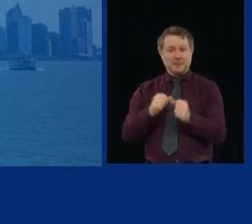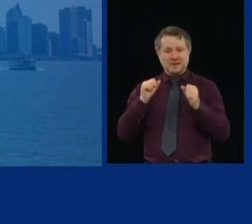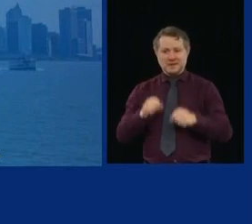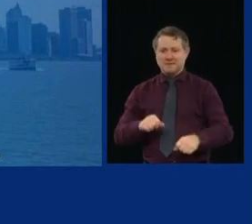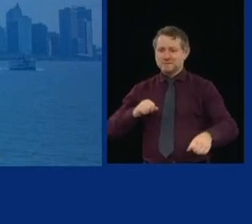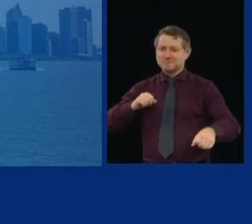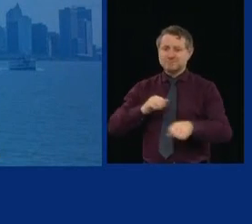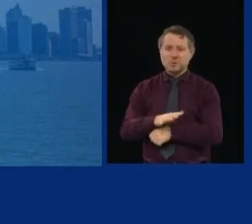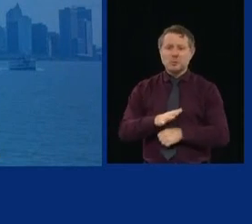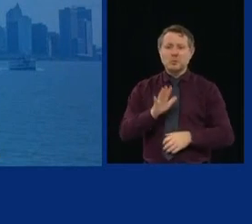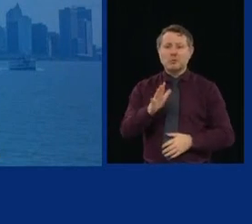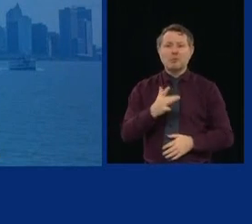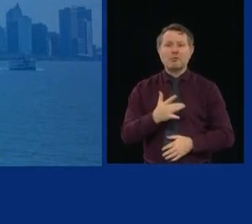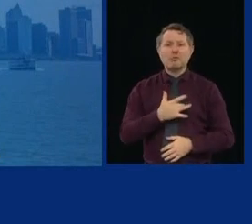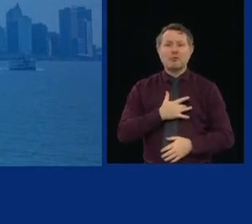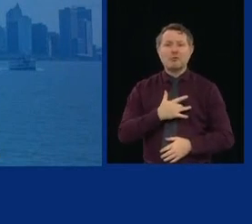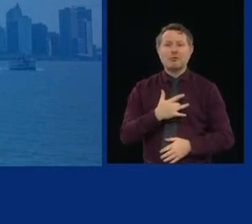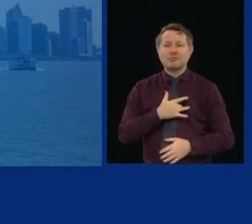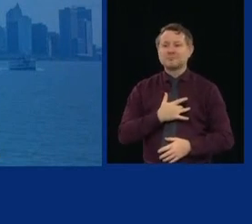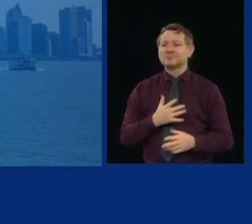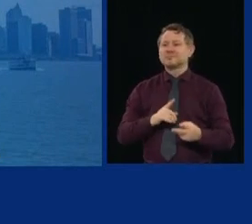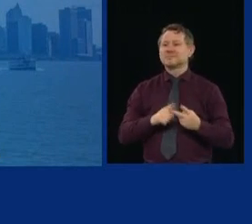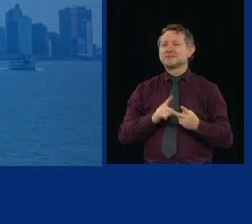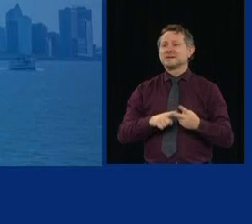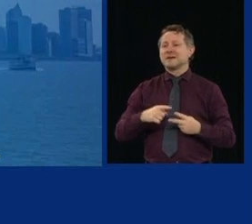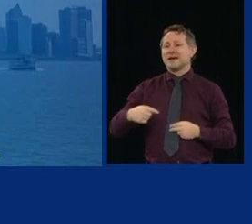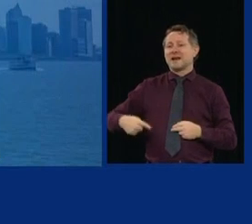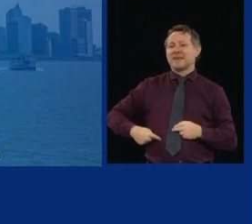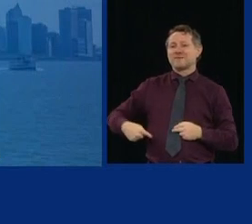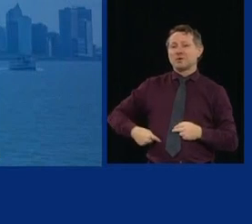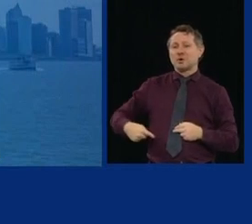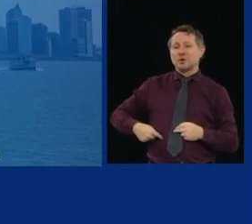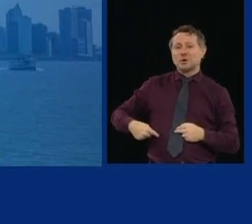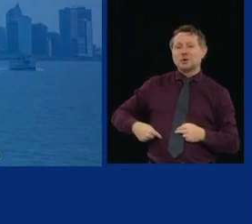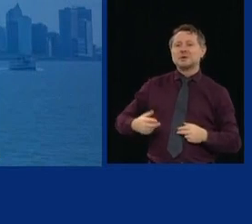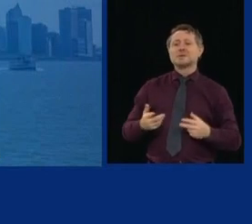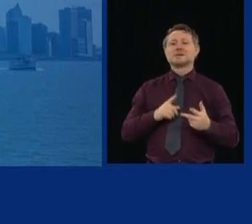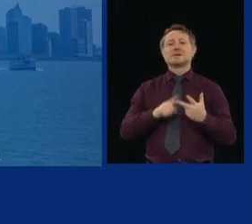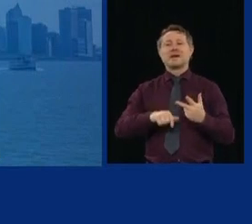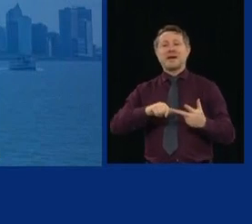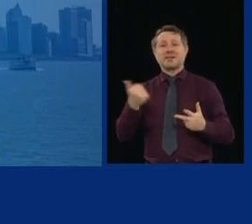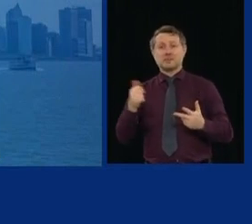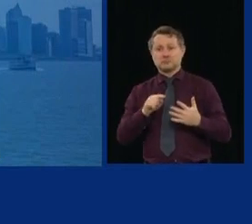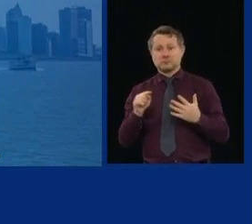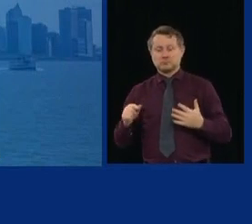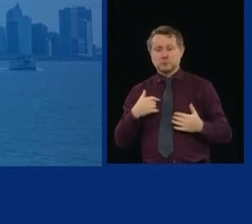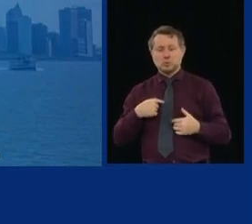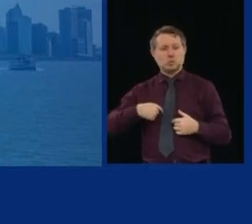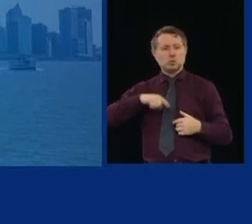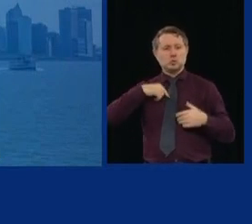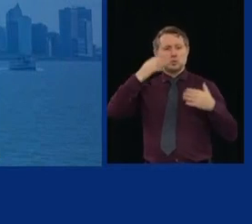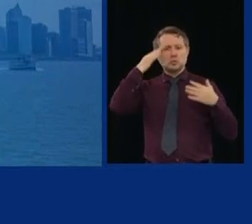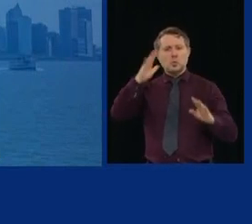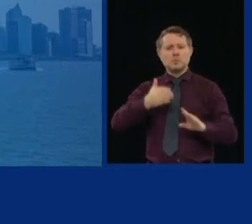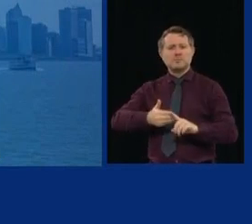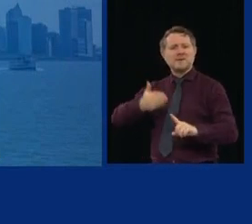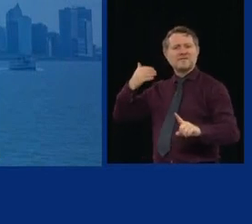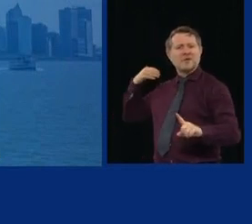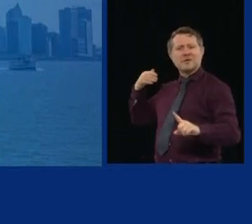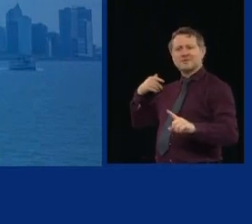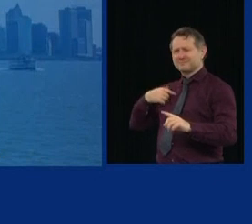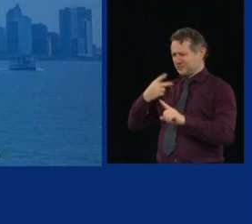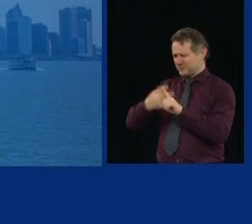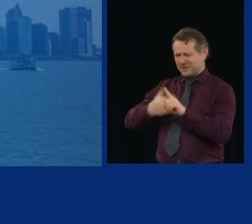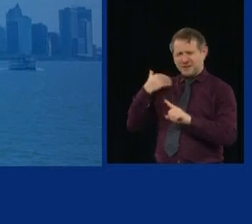the liver and other organs besides the lungs, and we didn't know that. Children weren't going to